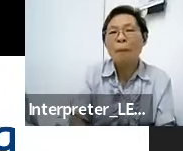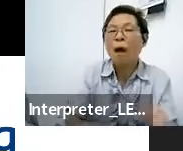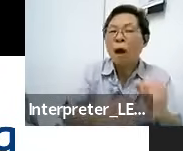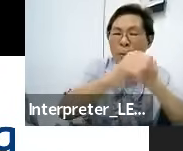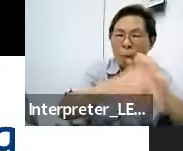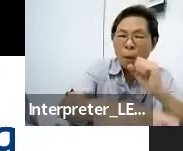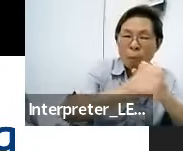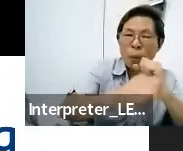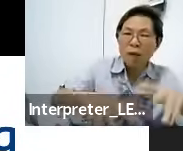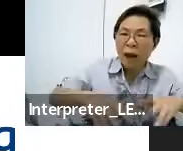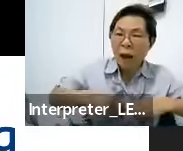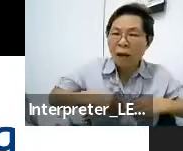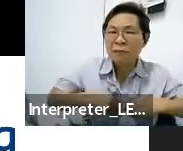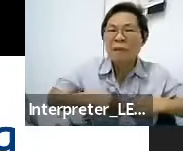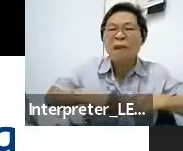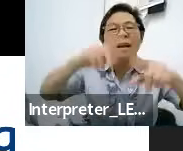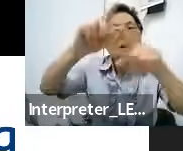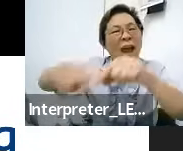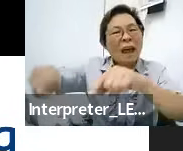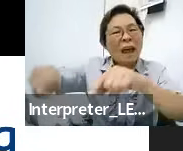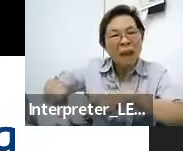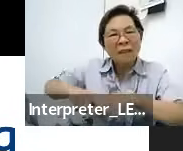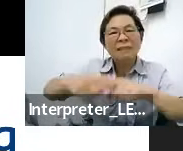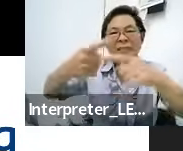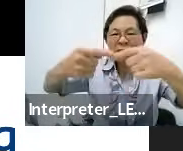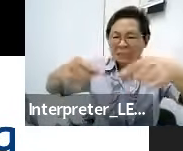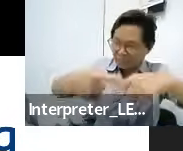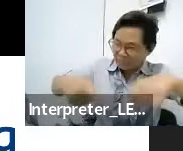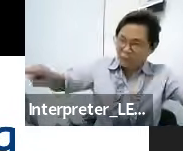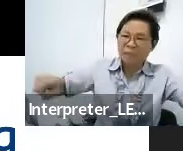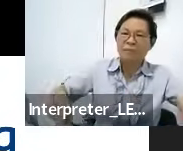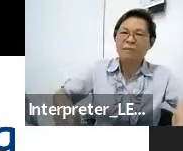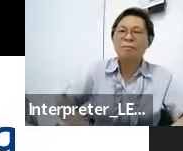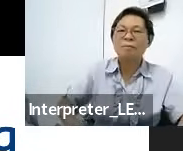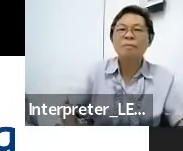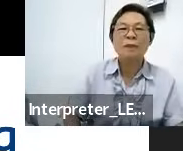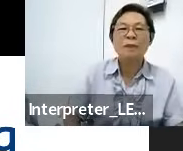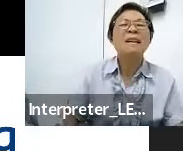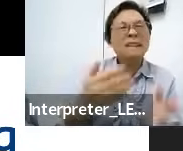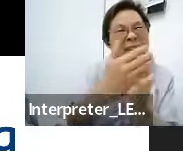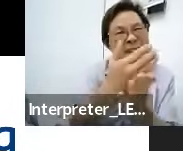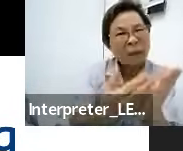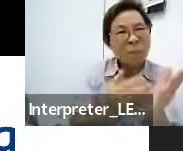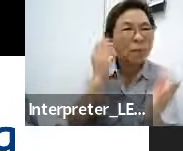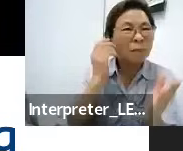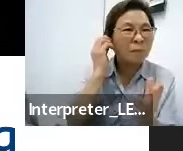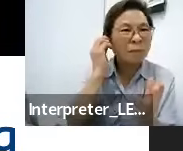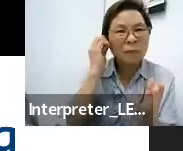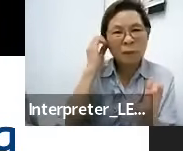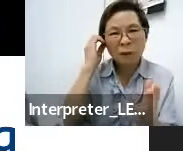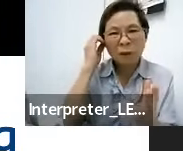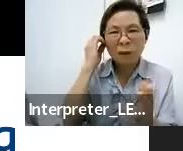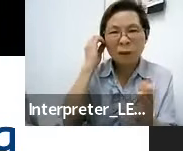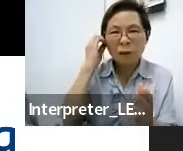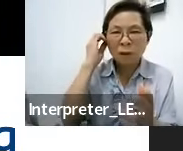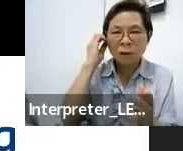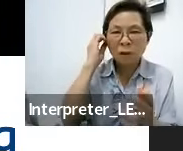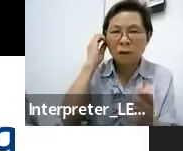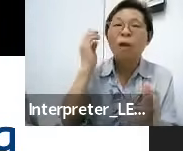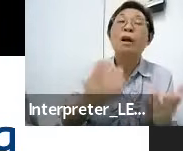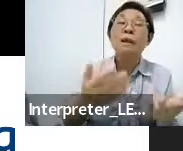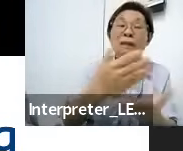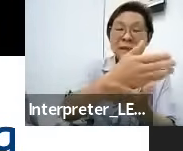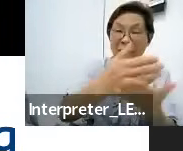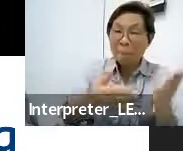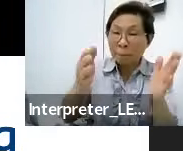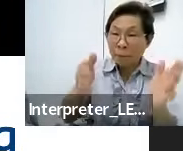embrace neurodiversity. This is a challenge. We need to embrace neurodiversity, because some of those people, of those kind of people, will be the ones who